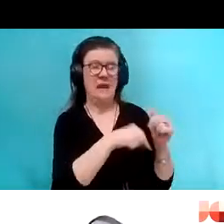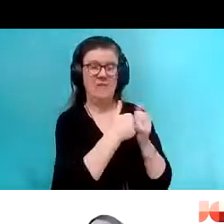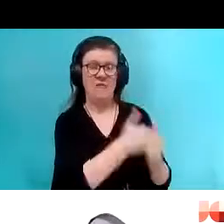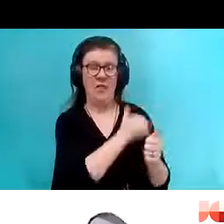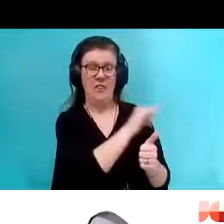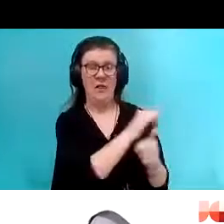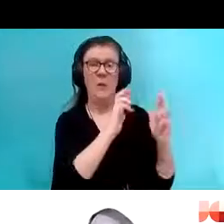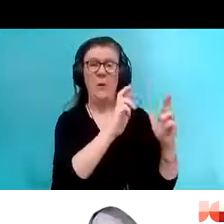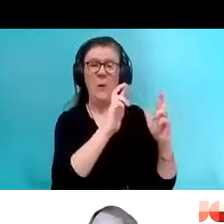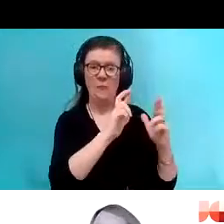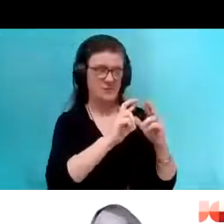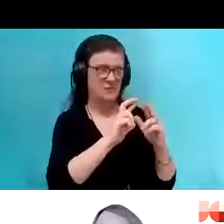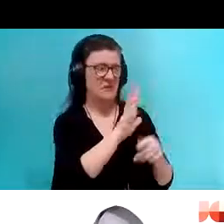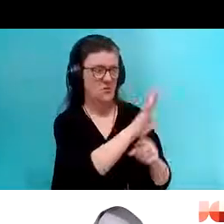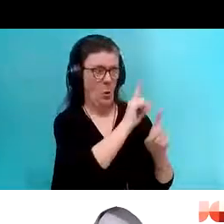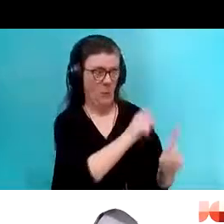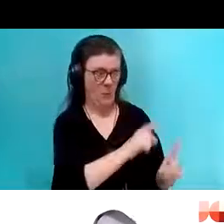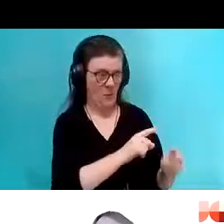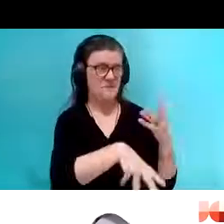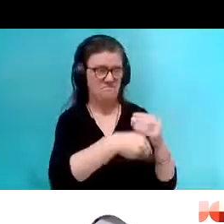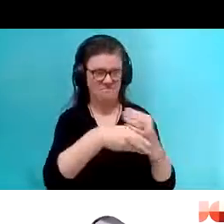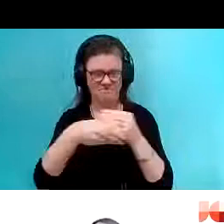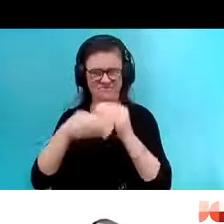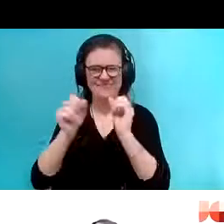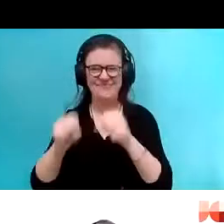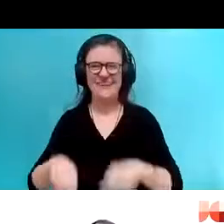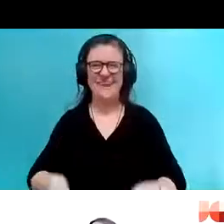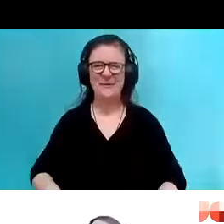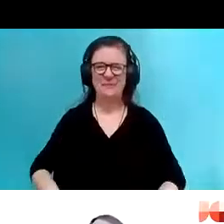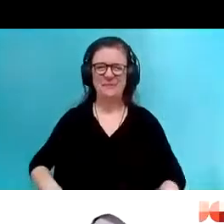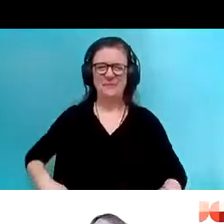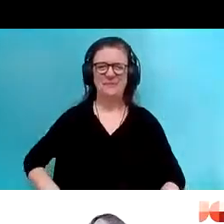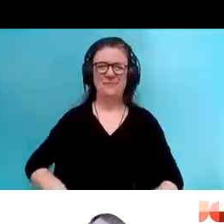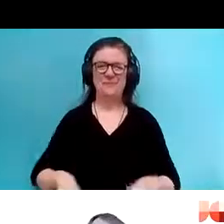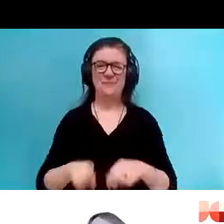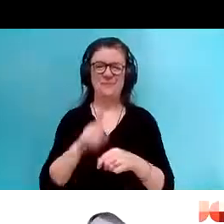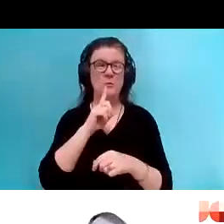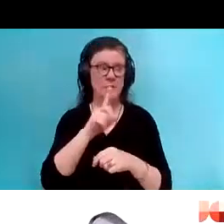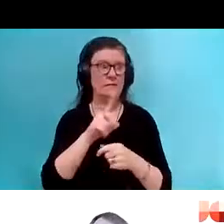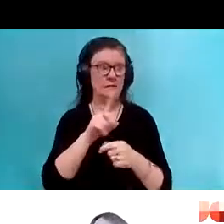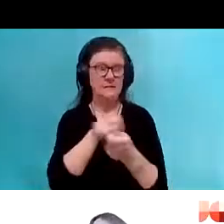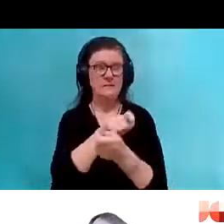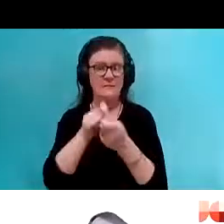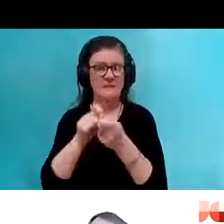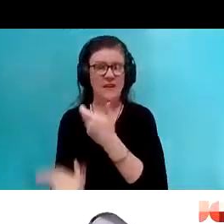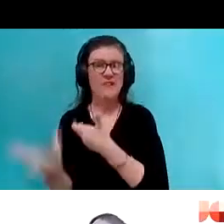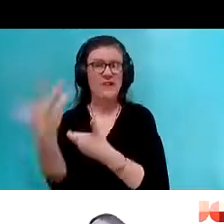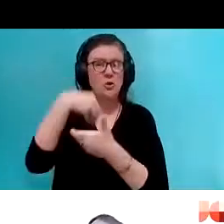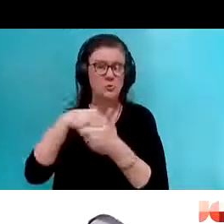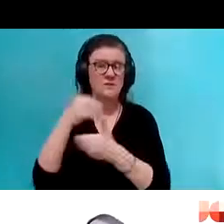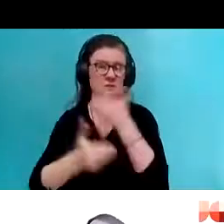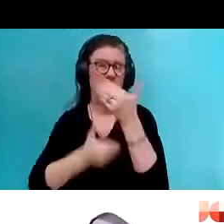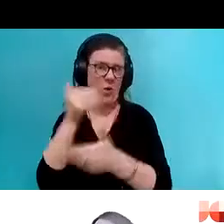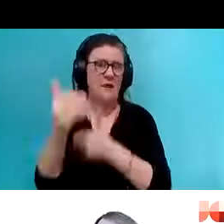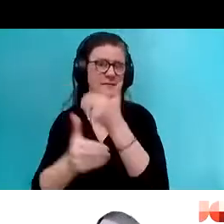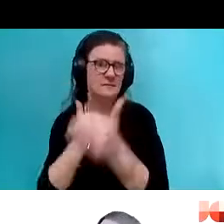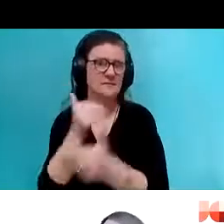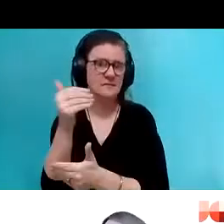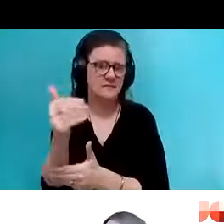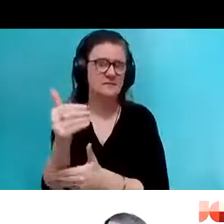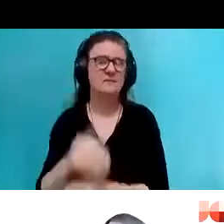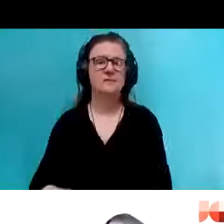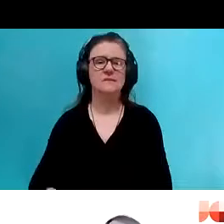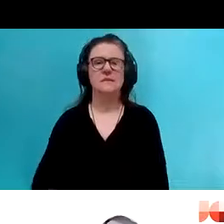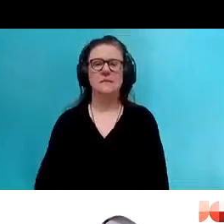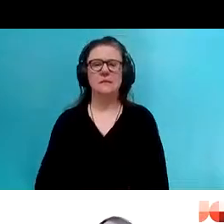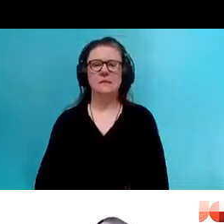I can build on some of your points in particular about those inclusive processes that are really vital if we're going to produce inclusive